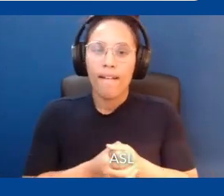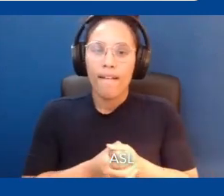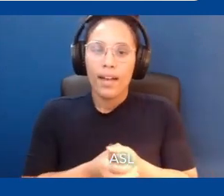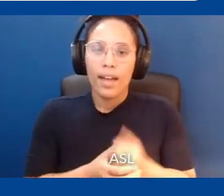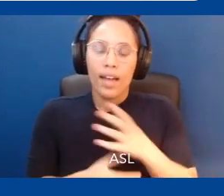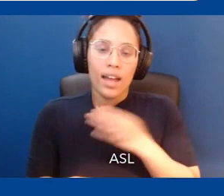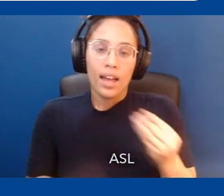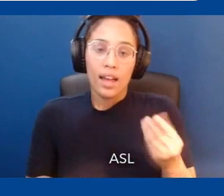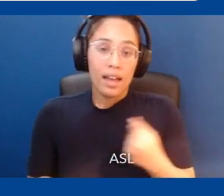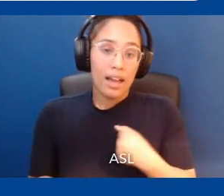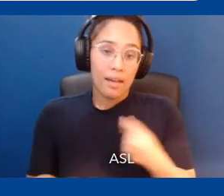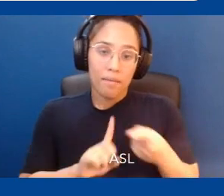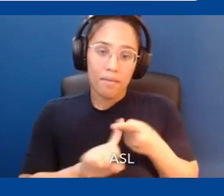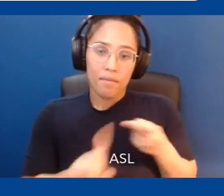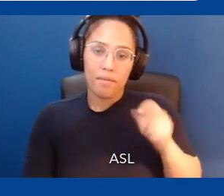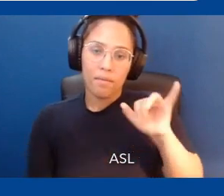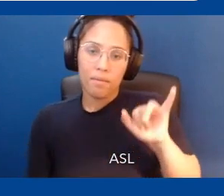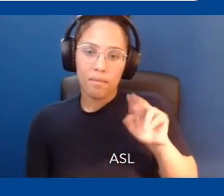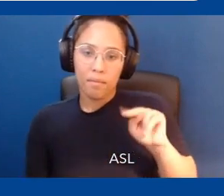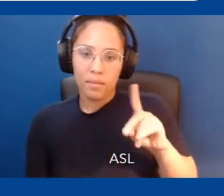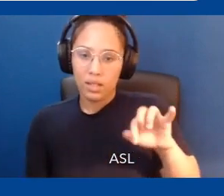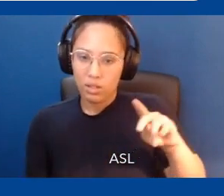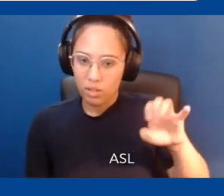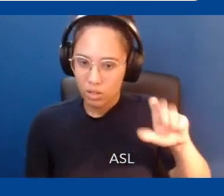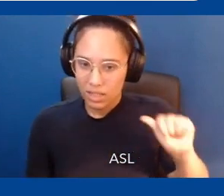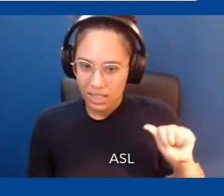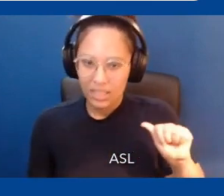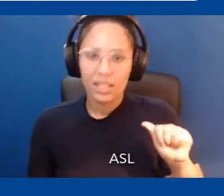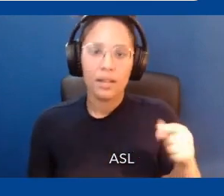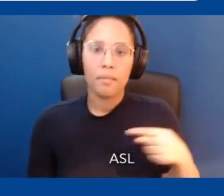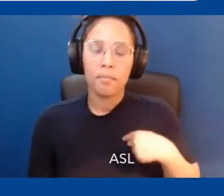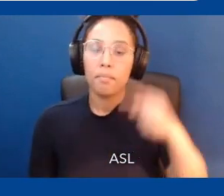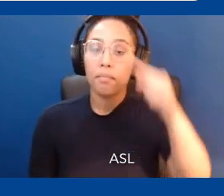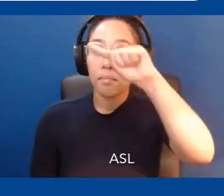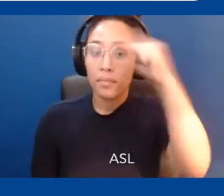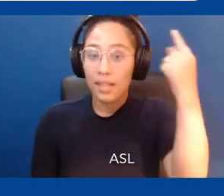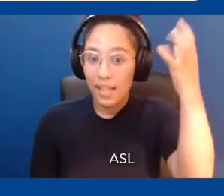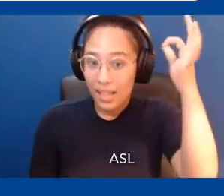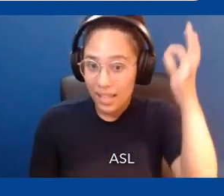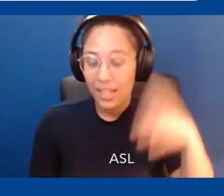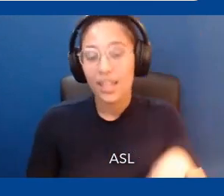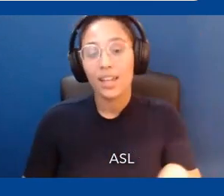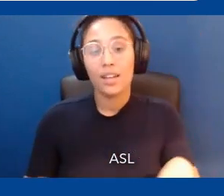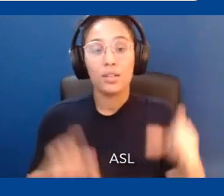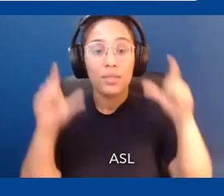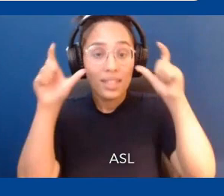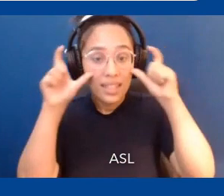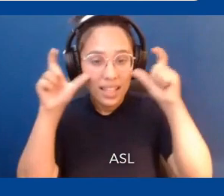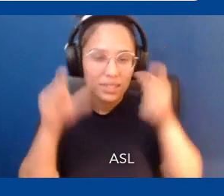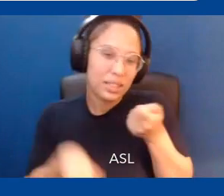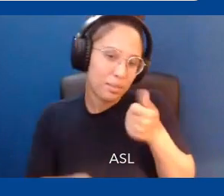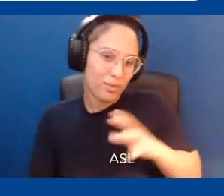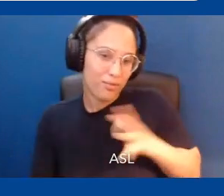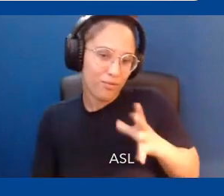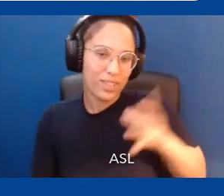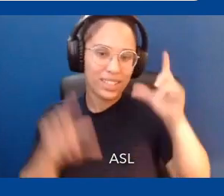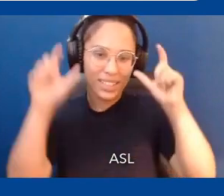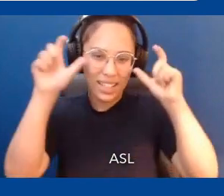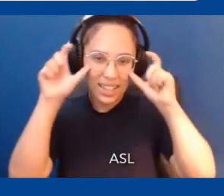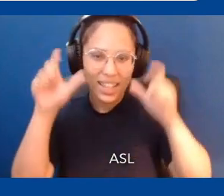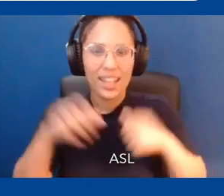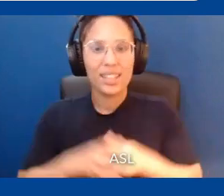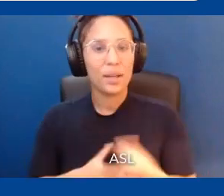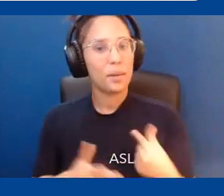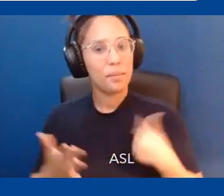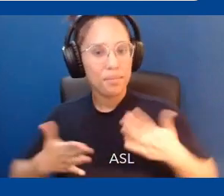face, and slightly fancy glasses. I'm very happy